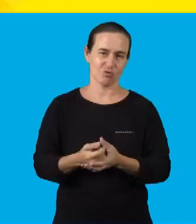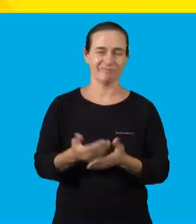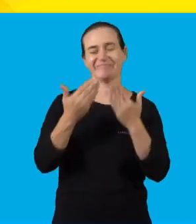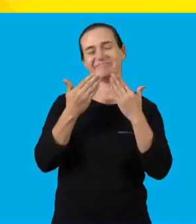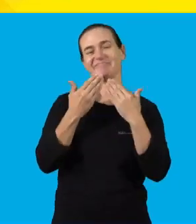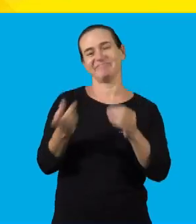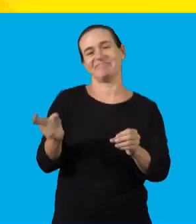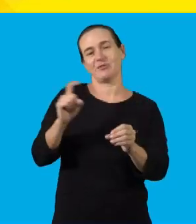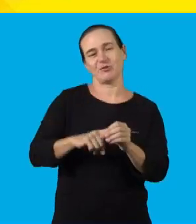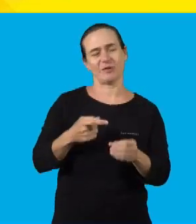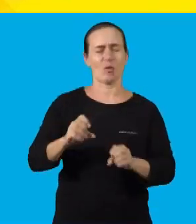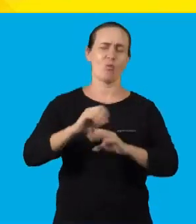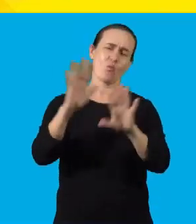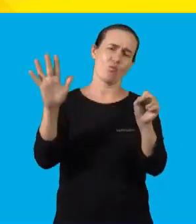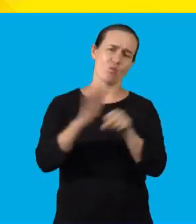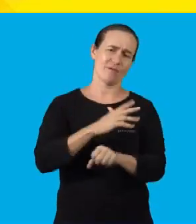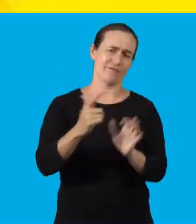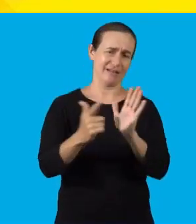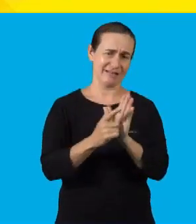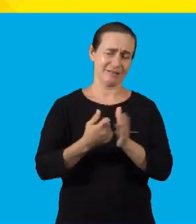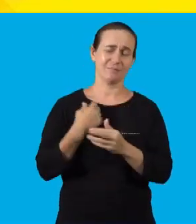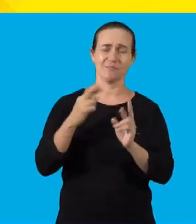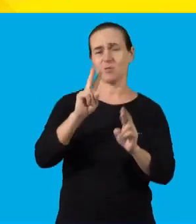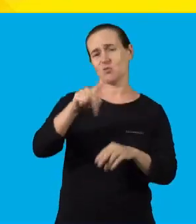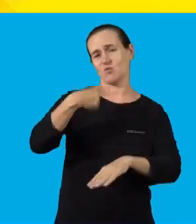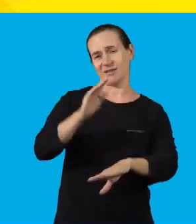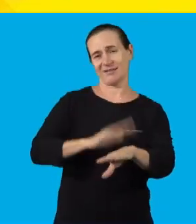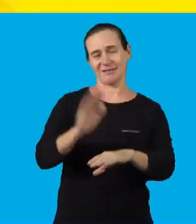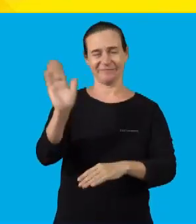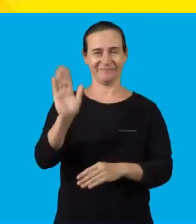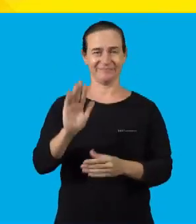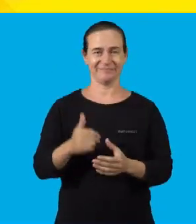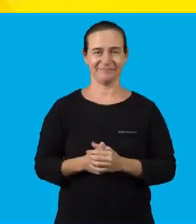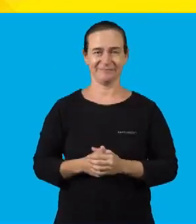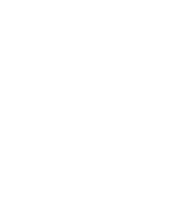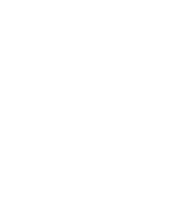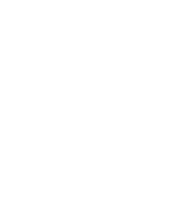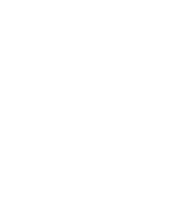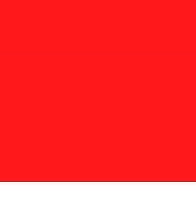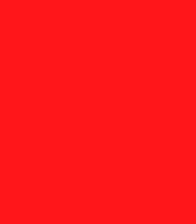Thank you for joining us for this wonderful lesson. I hope to see you next time. Goodbye.